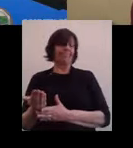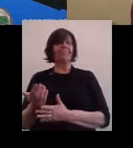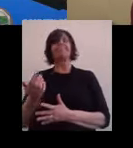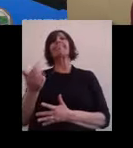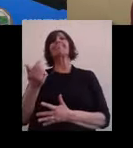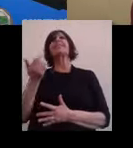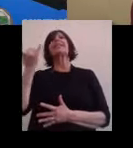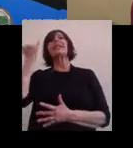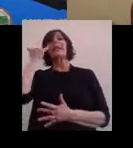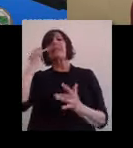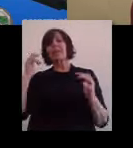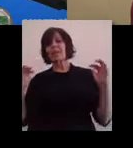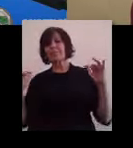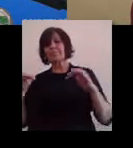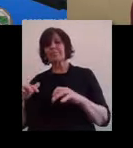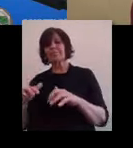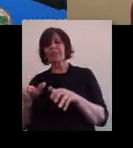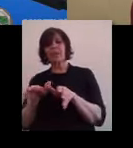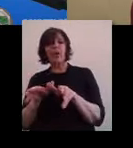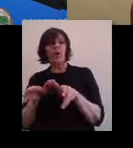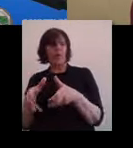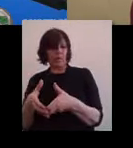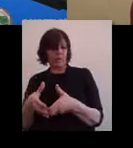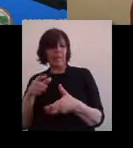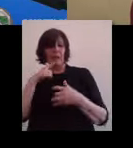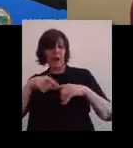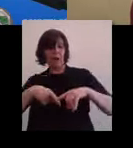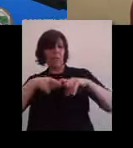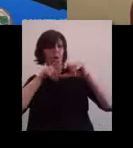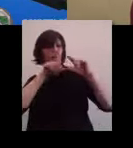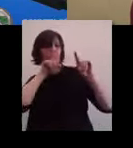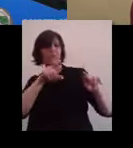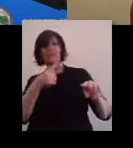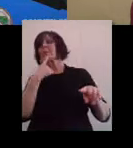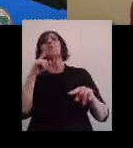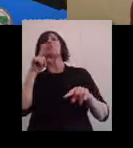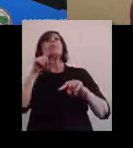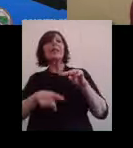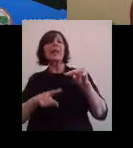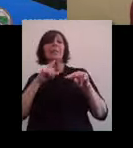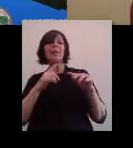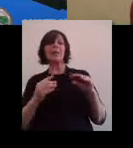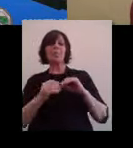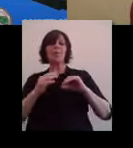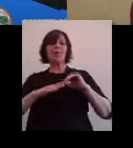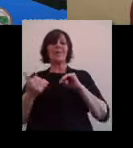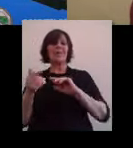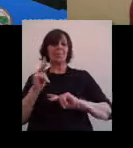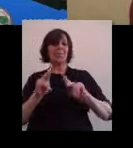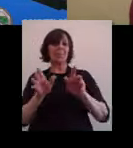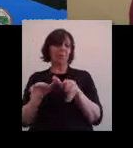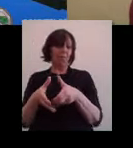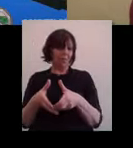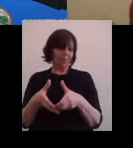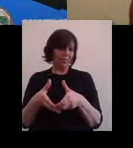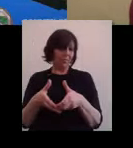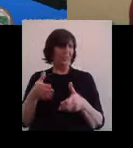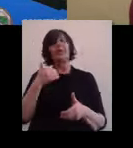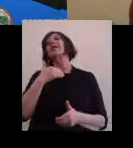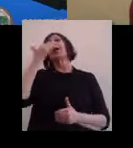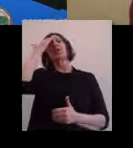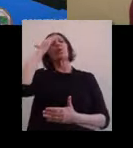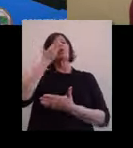location, because remember, there are pause orders that says you can't be in a situation where there's more than 10 people. And I know that some of these folks don't